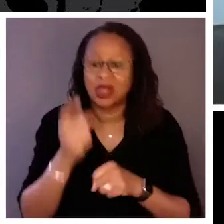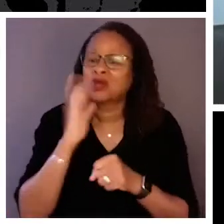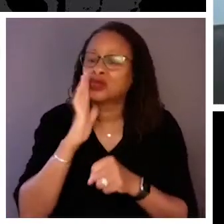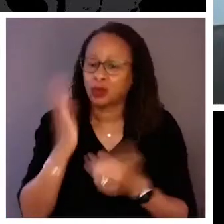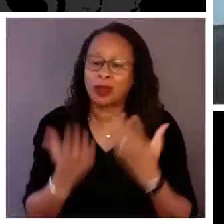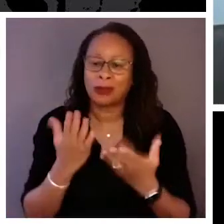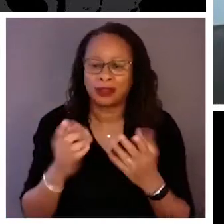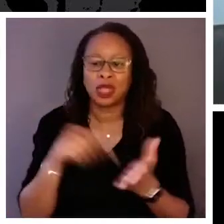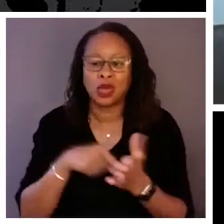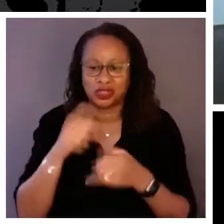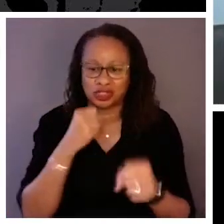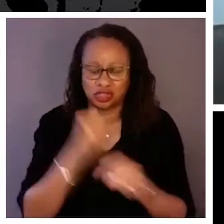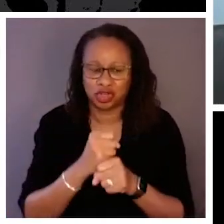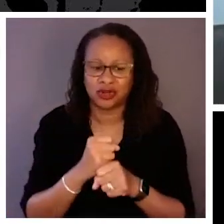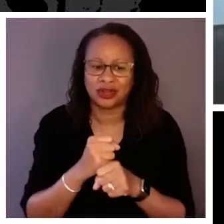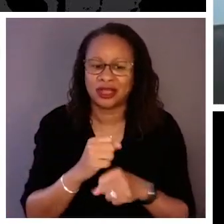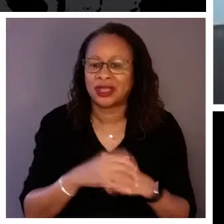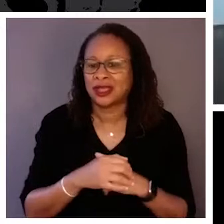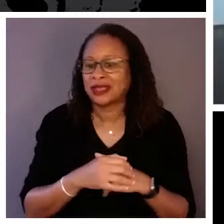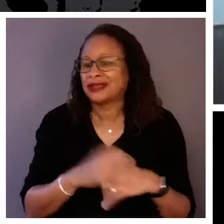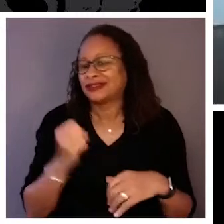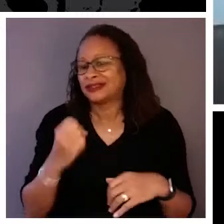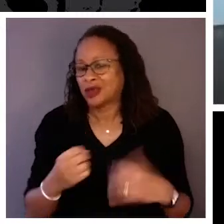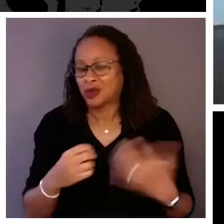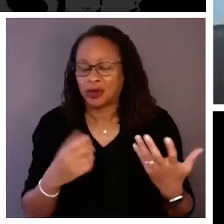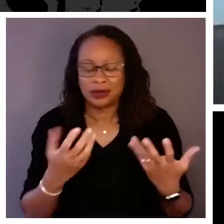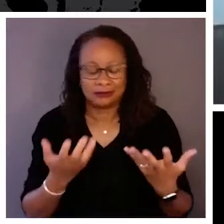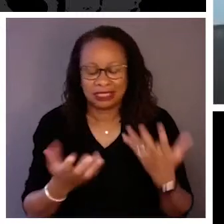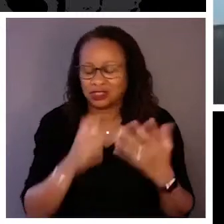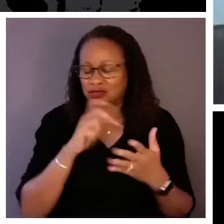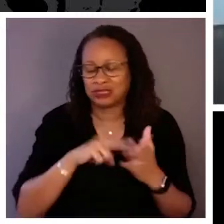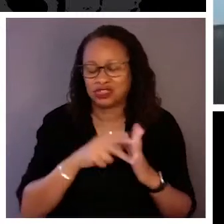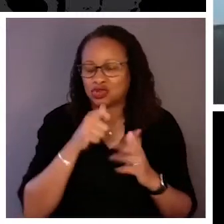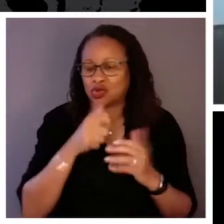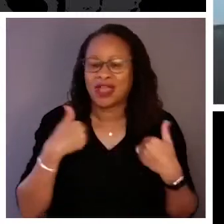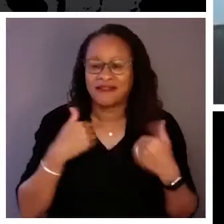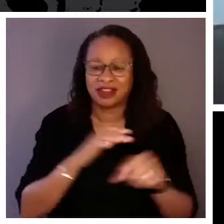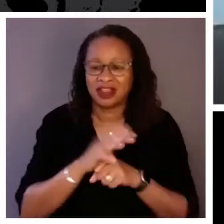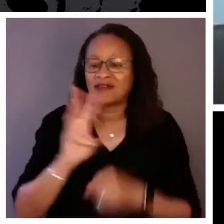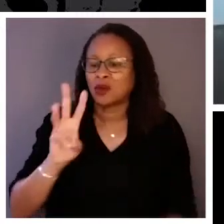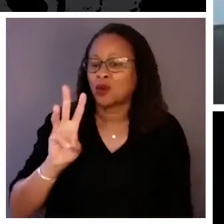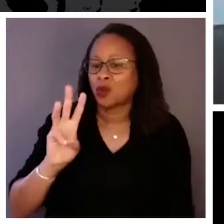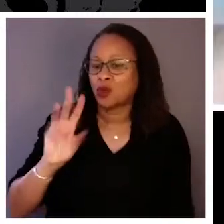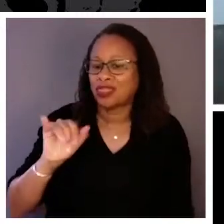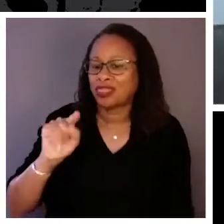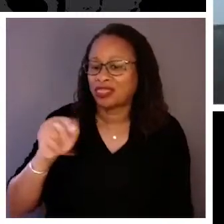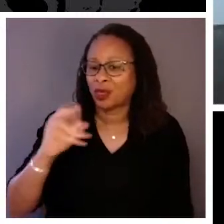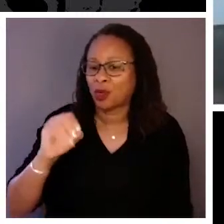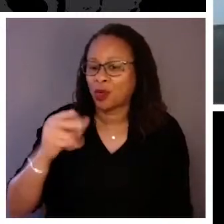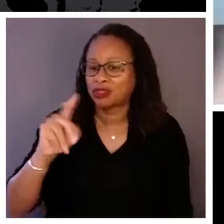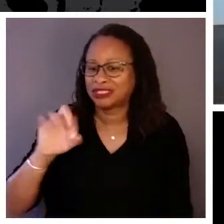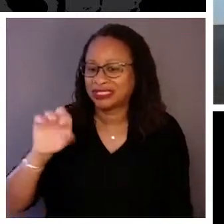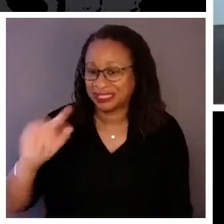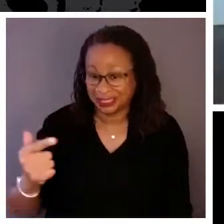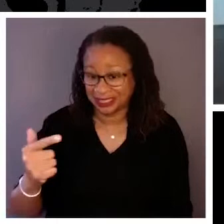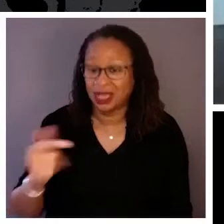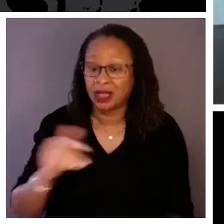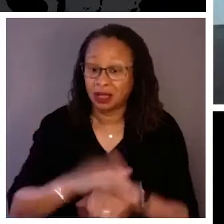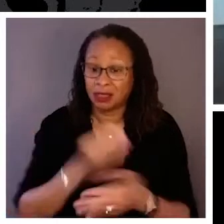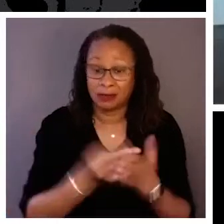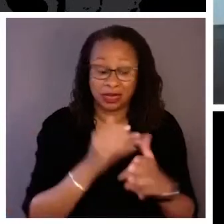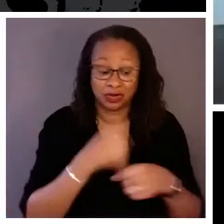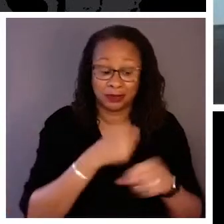it means you either don't have enough withholding on the money that you do make as an employee, or you've got some other kinds of